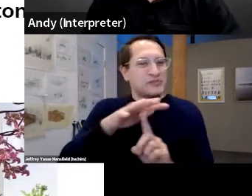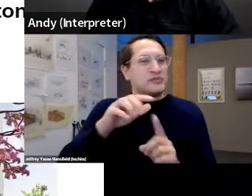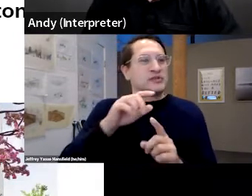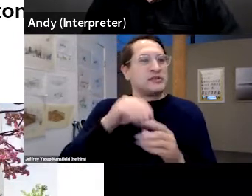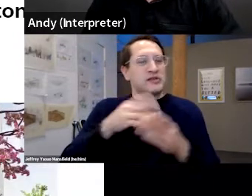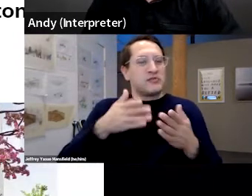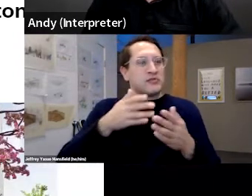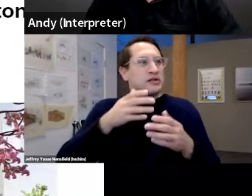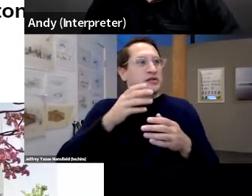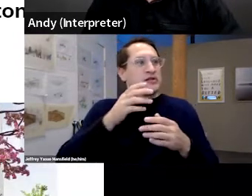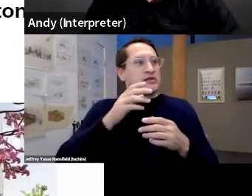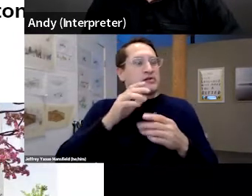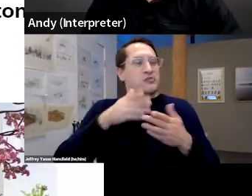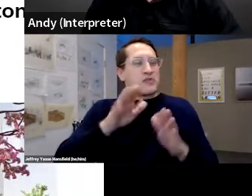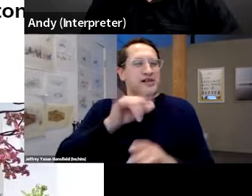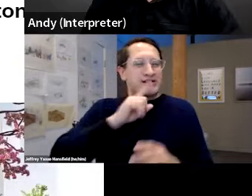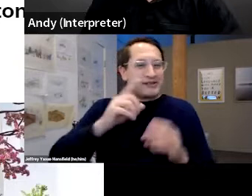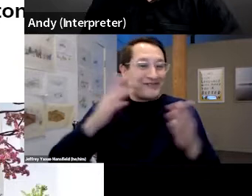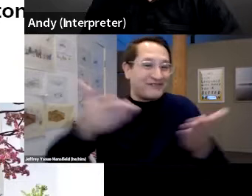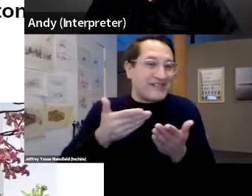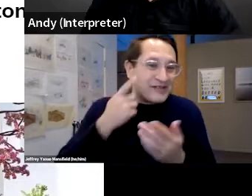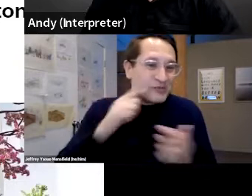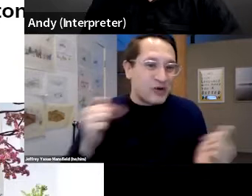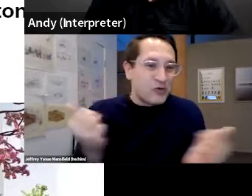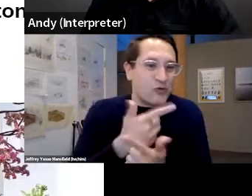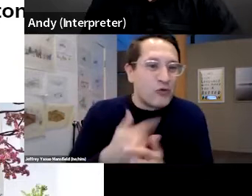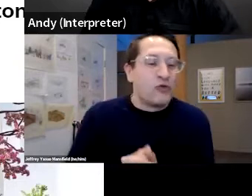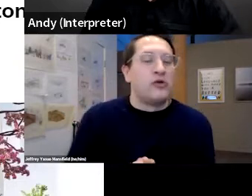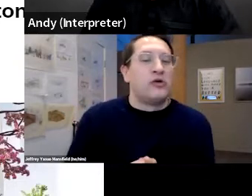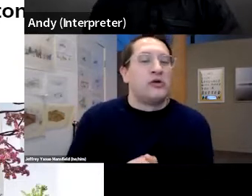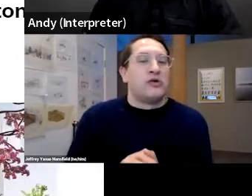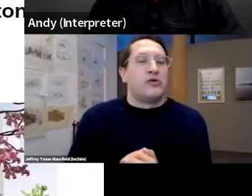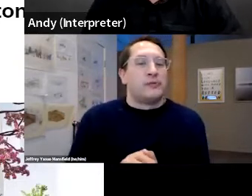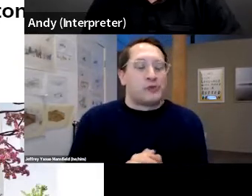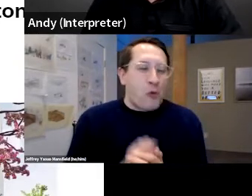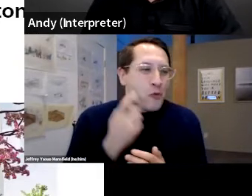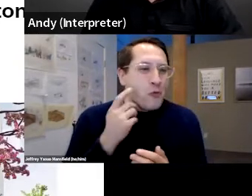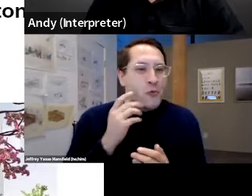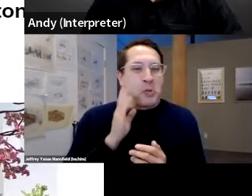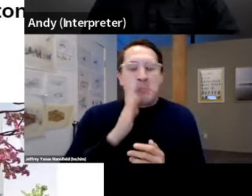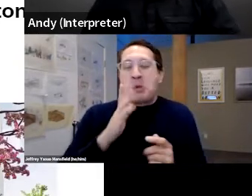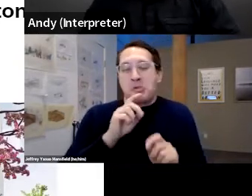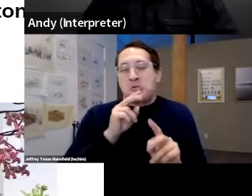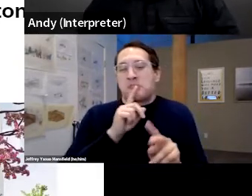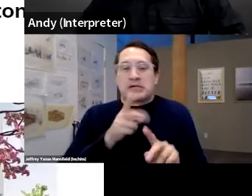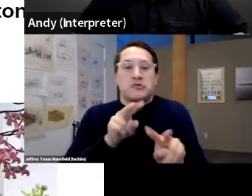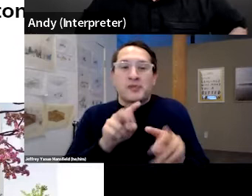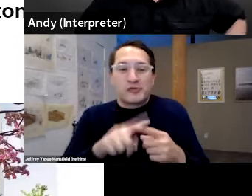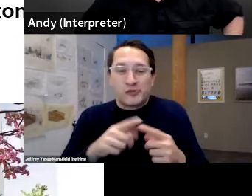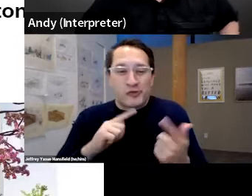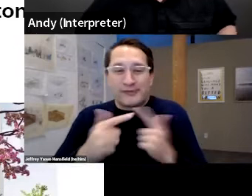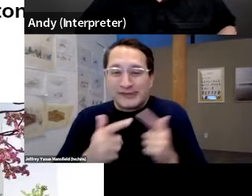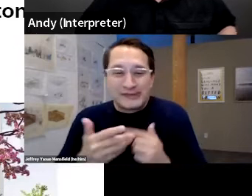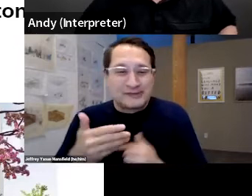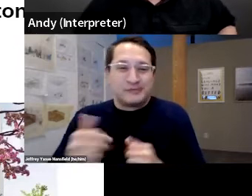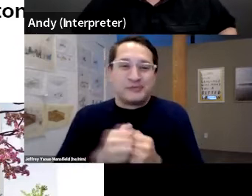shape our built environment in ways that actually are inviting to all. So